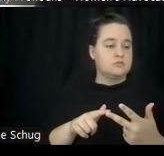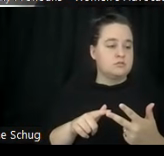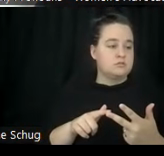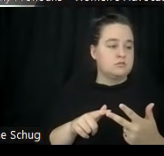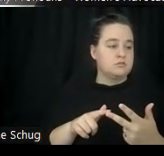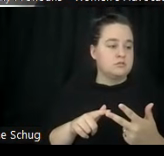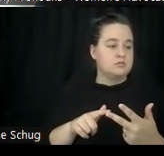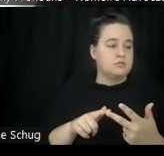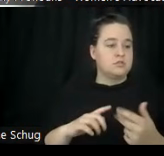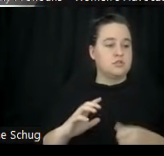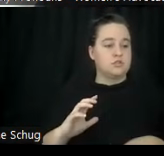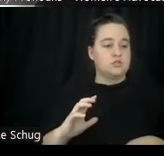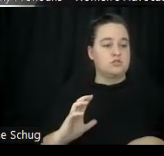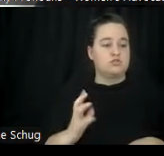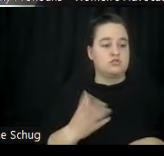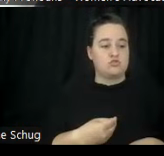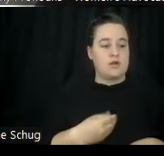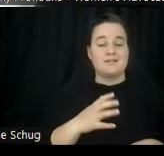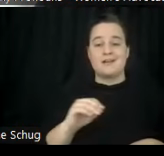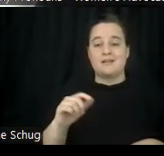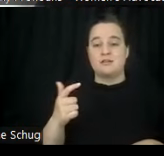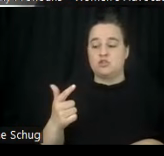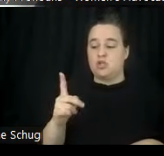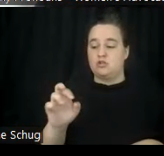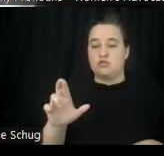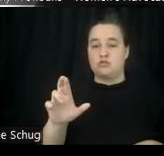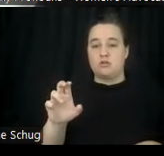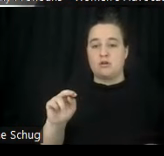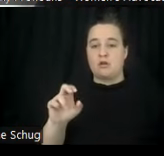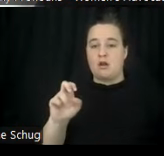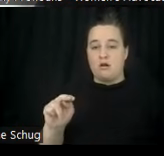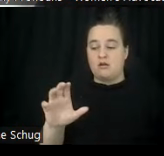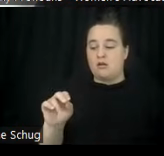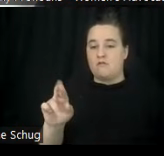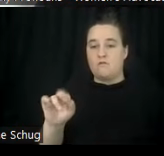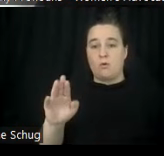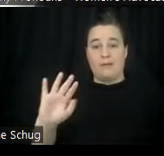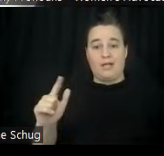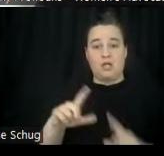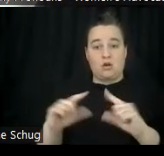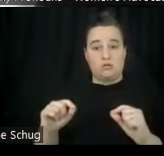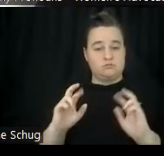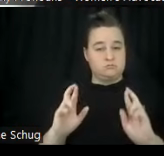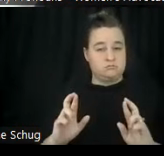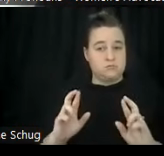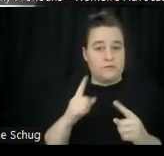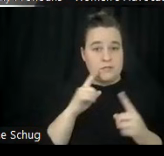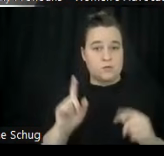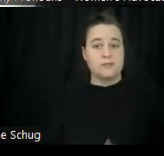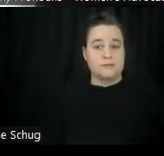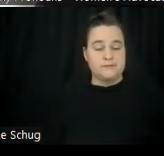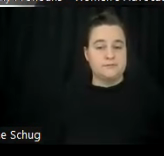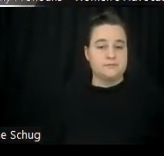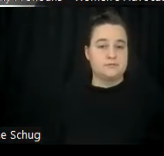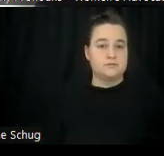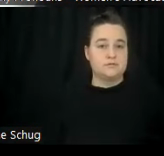gender non-conforming card. So hopefully those work if you're grabbing those links now.